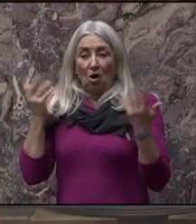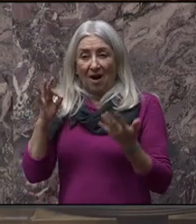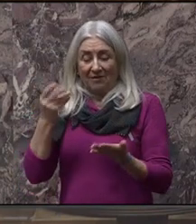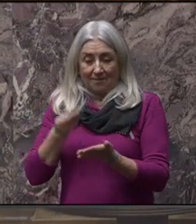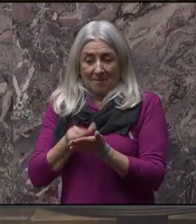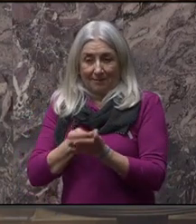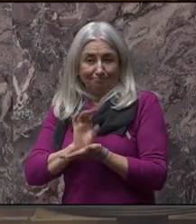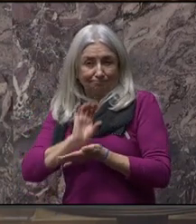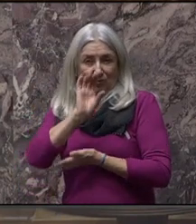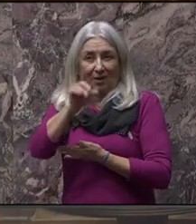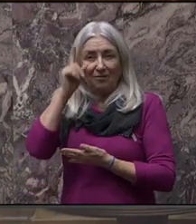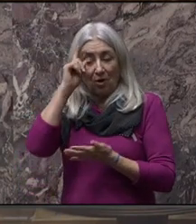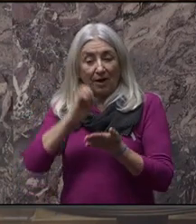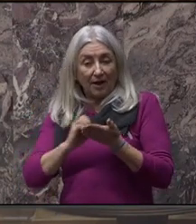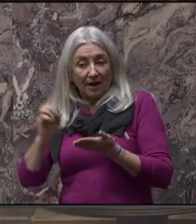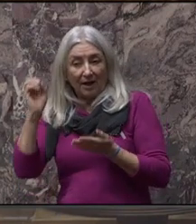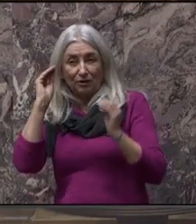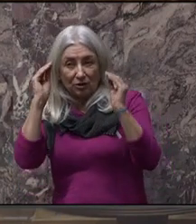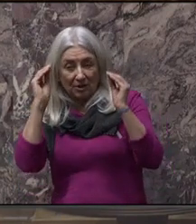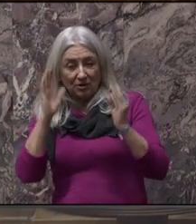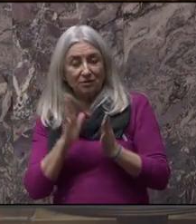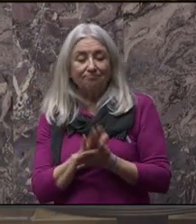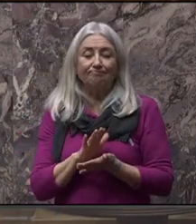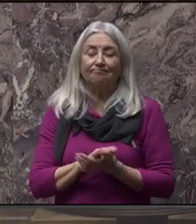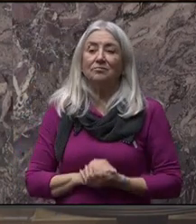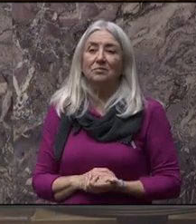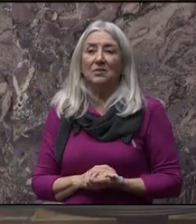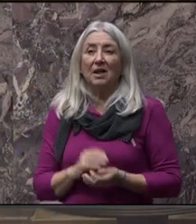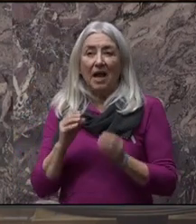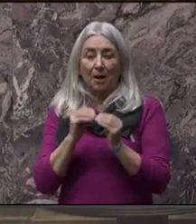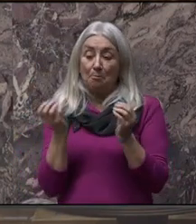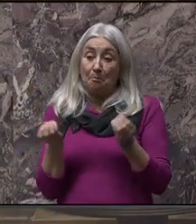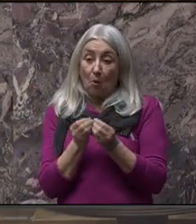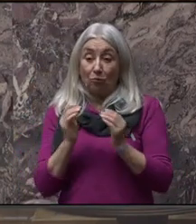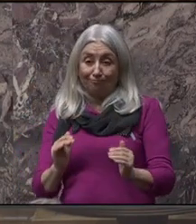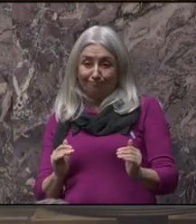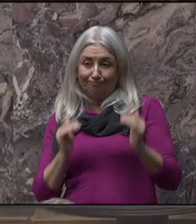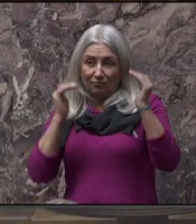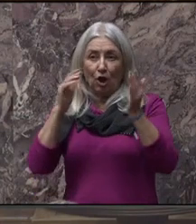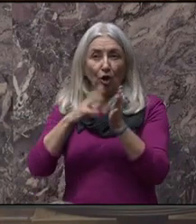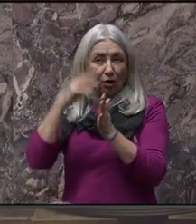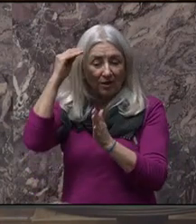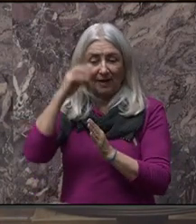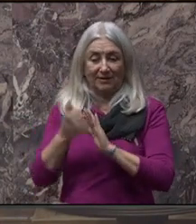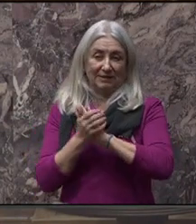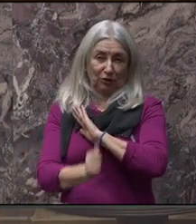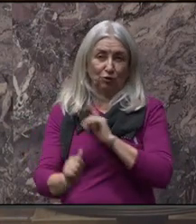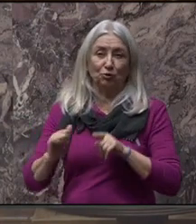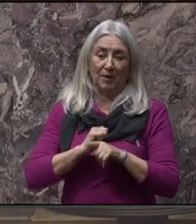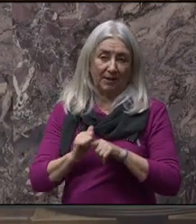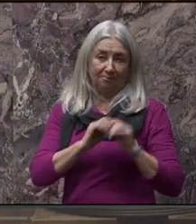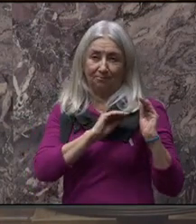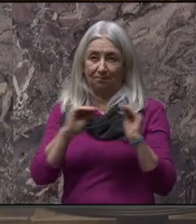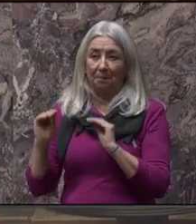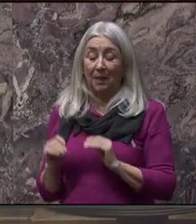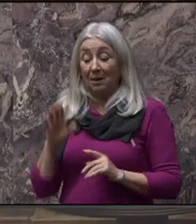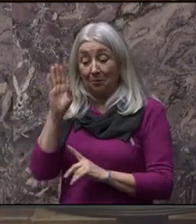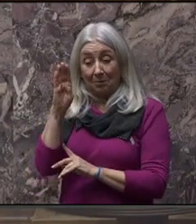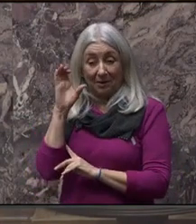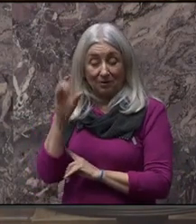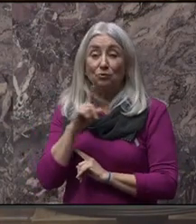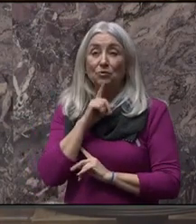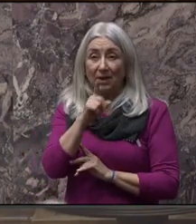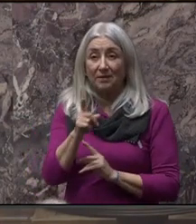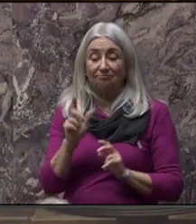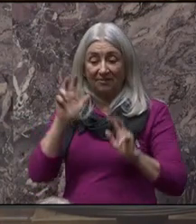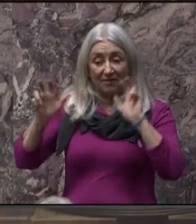through education, skills training, and higher learning. British Columbia is investing a